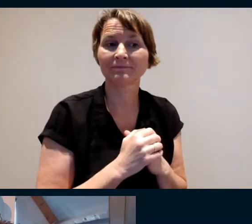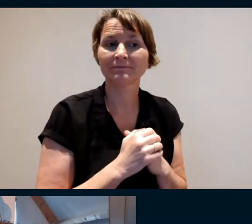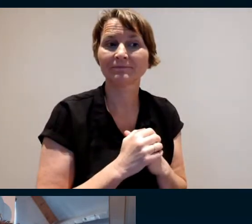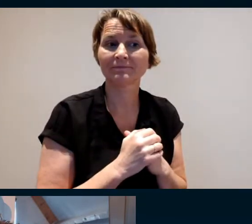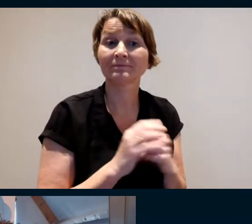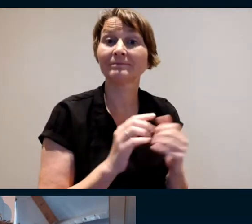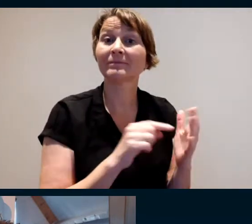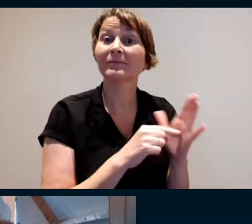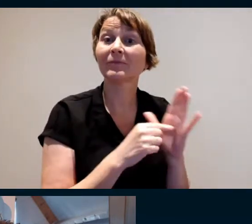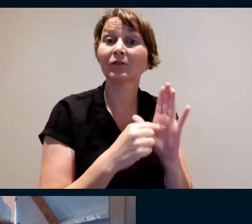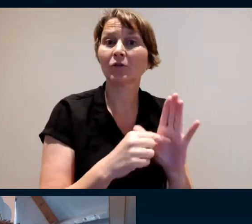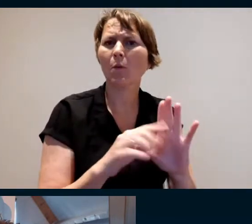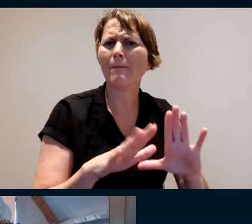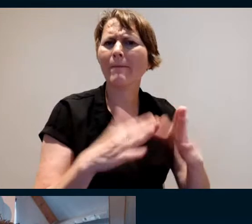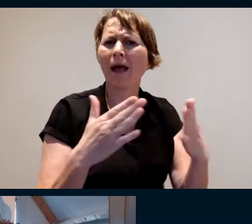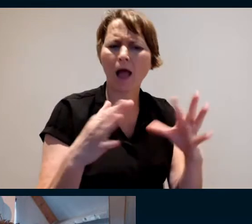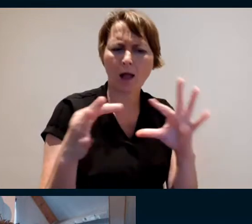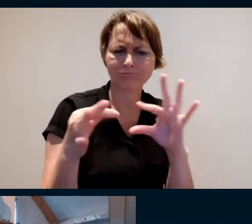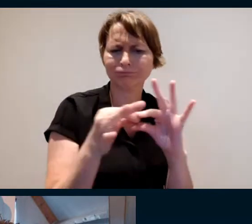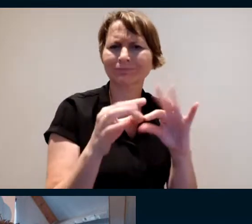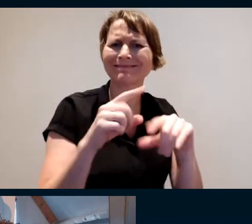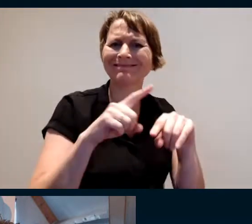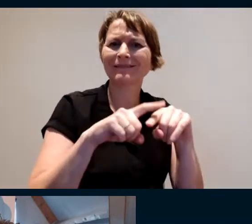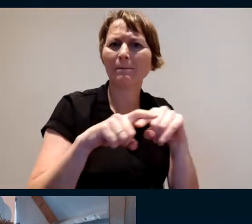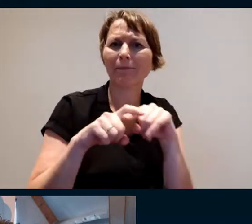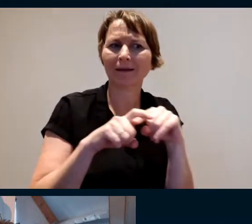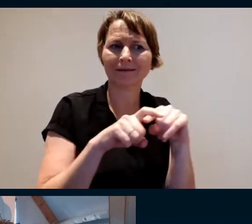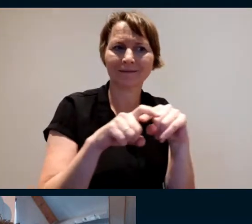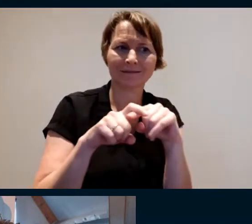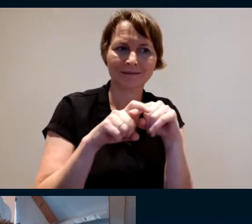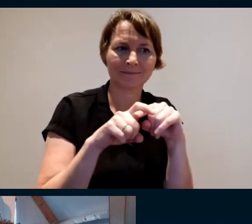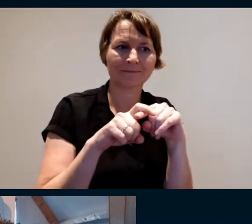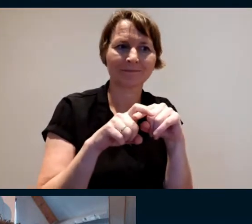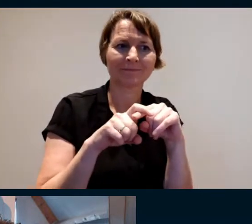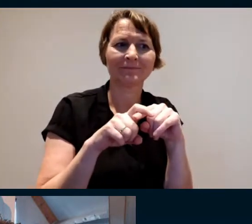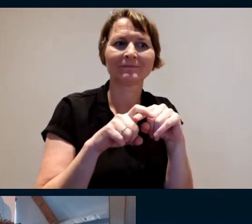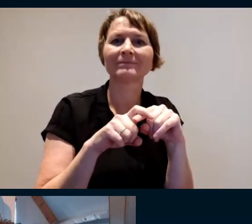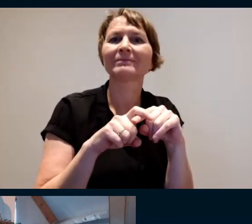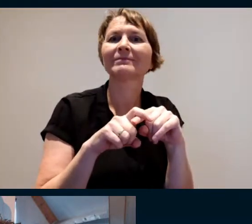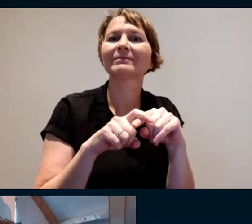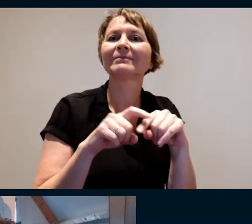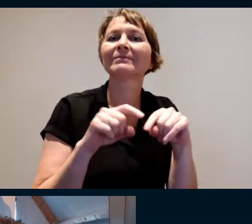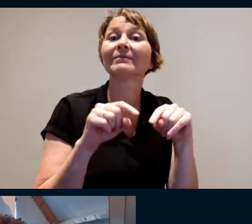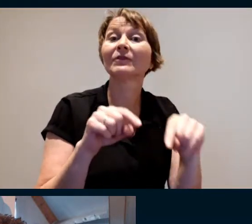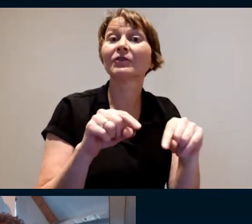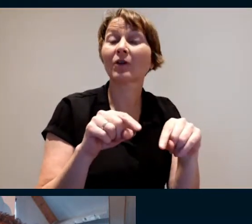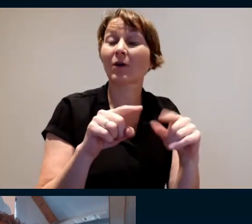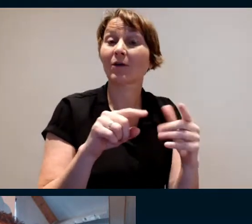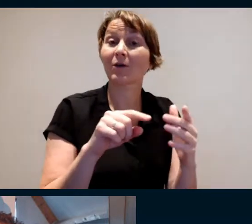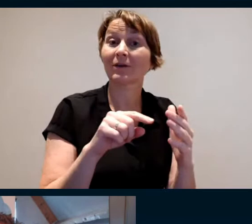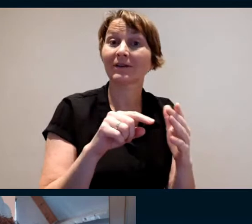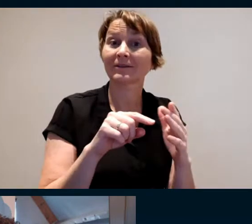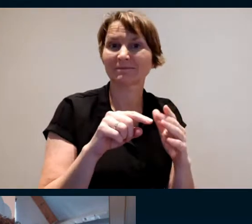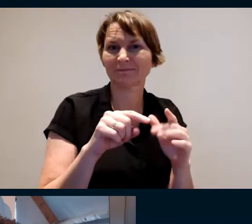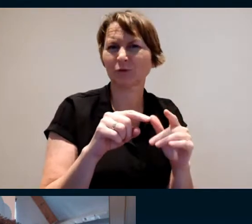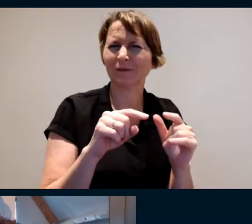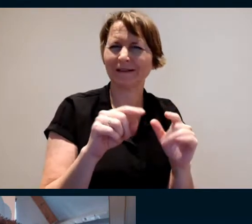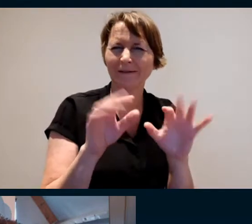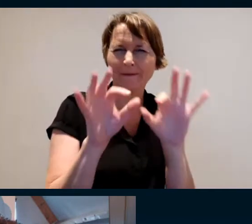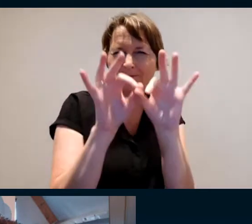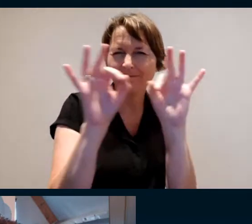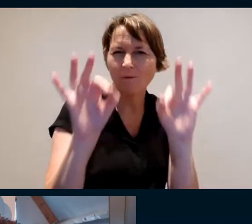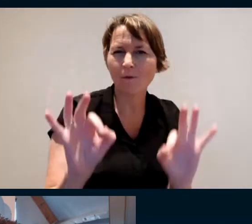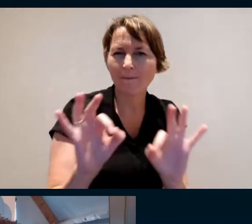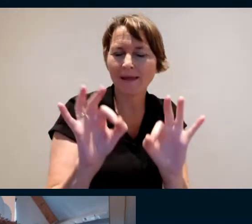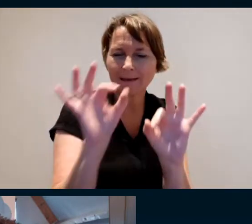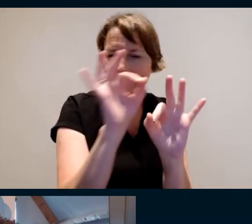handle dependencies, and they have a whole kind of, it's a documented format that shows how to, how you can